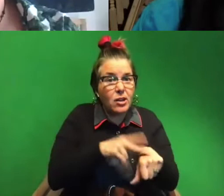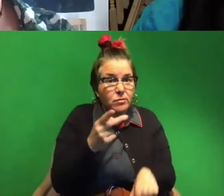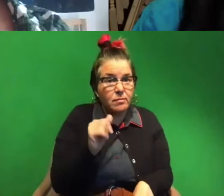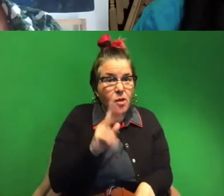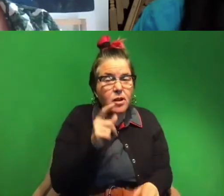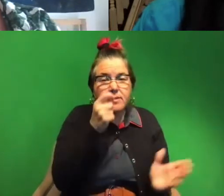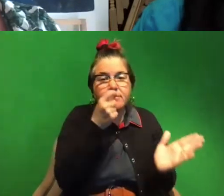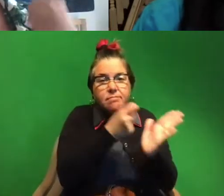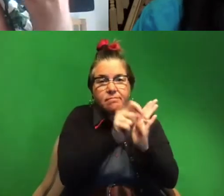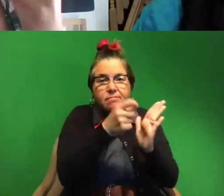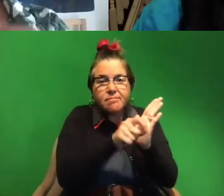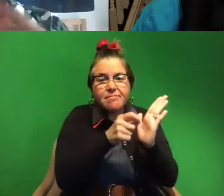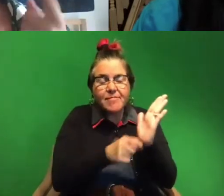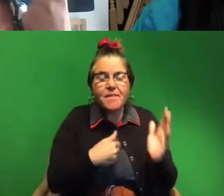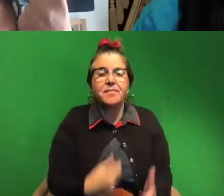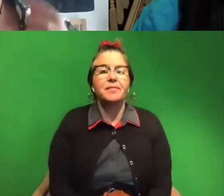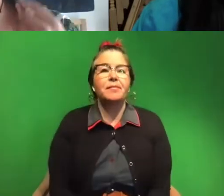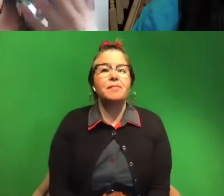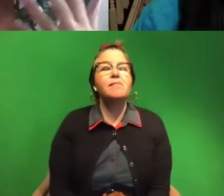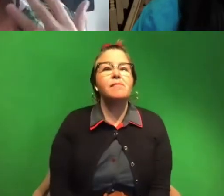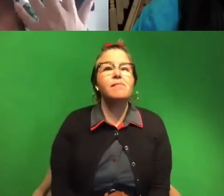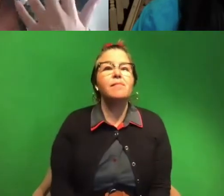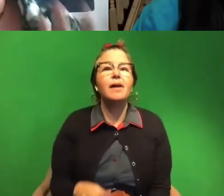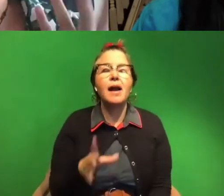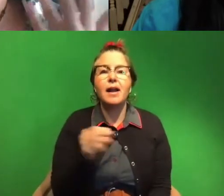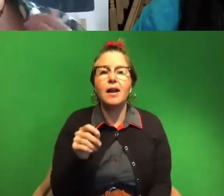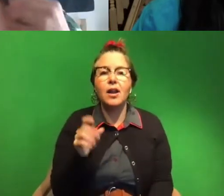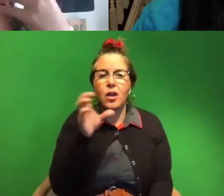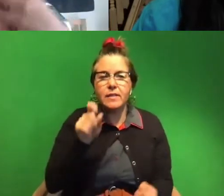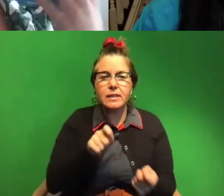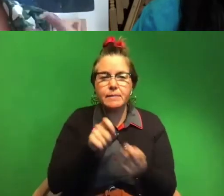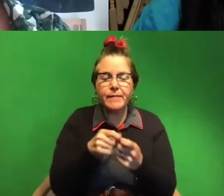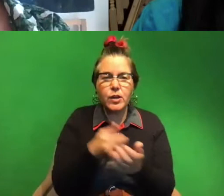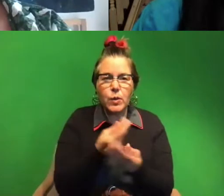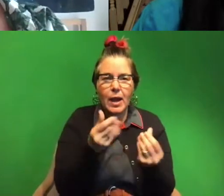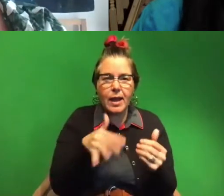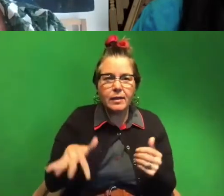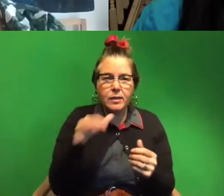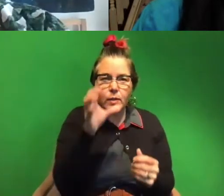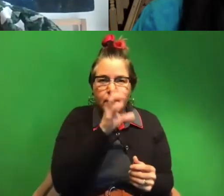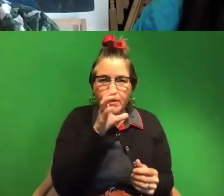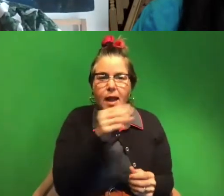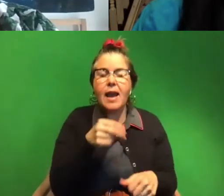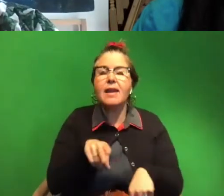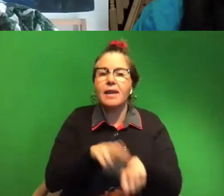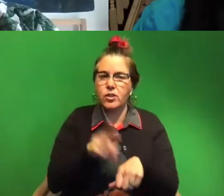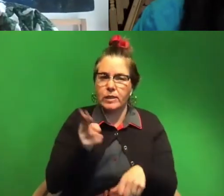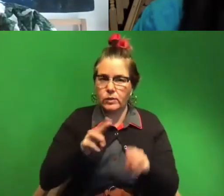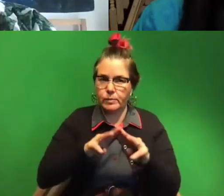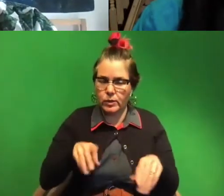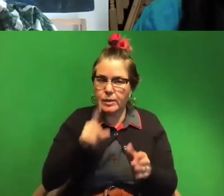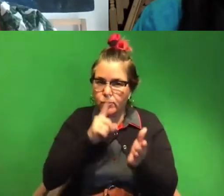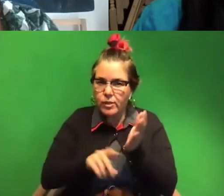check those off the list, but I look for a very specific new land to explore, and I look for a natural history museum to check